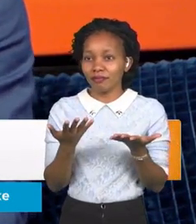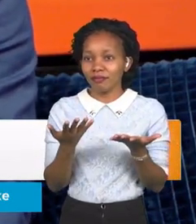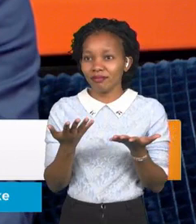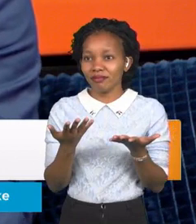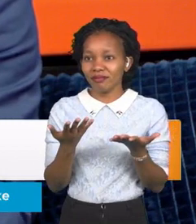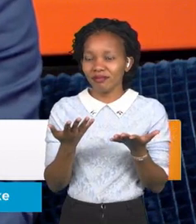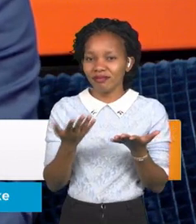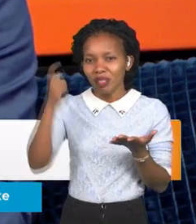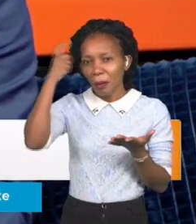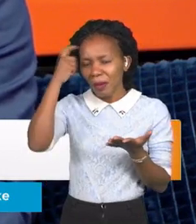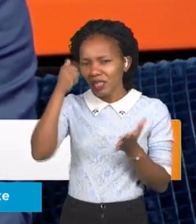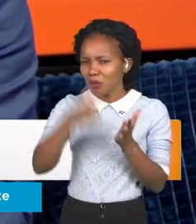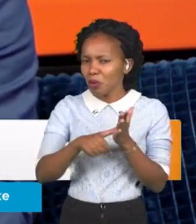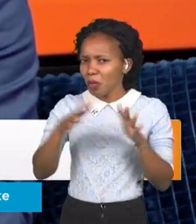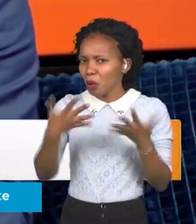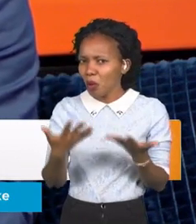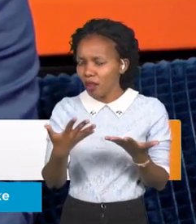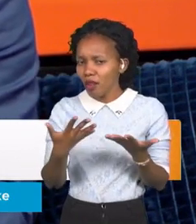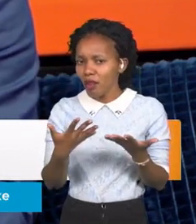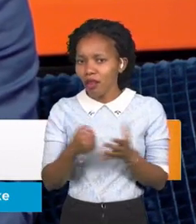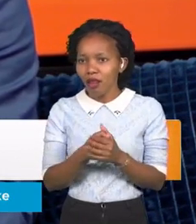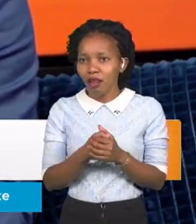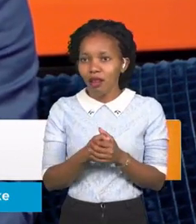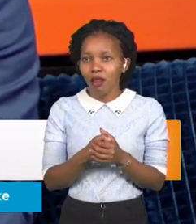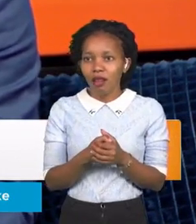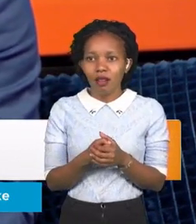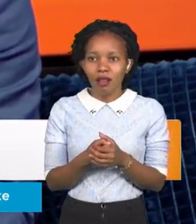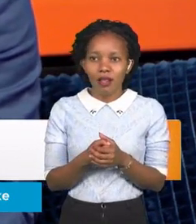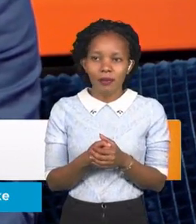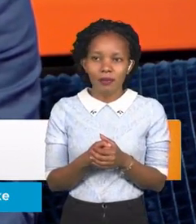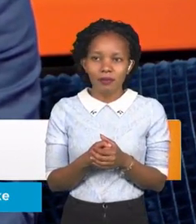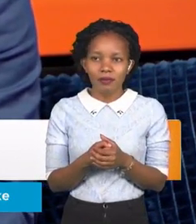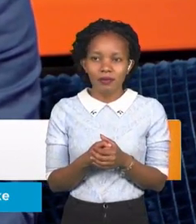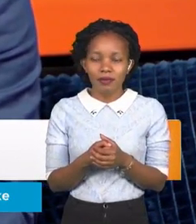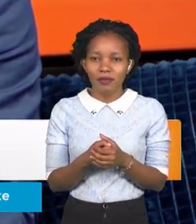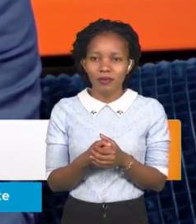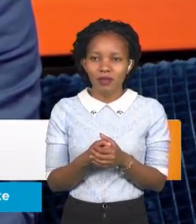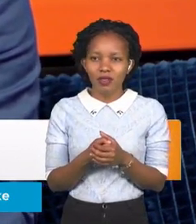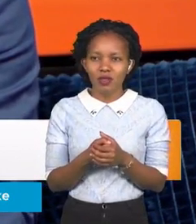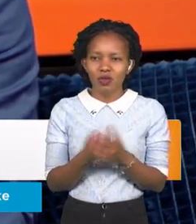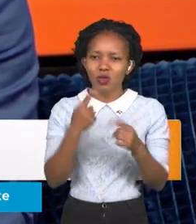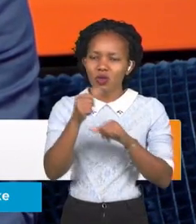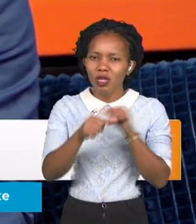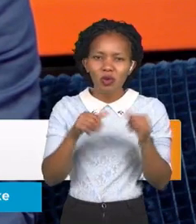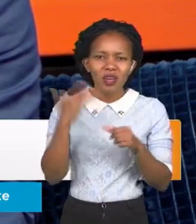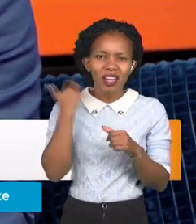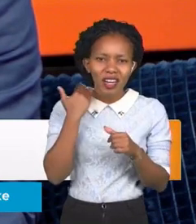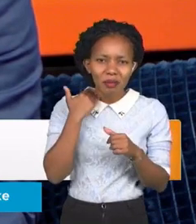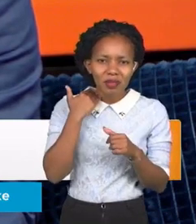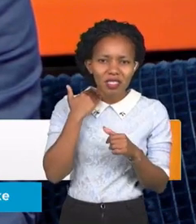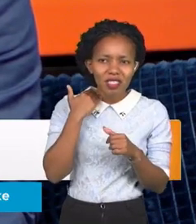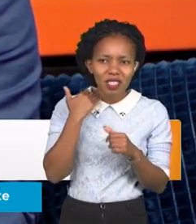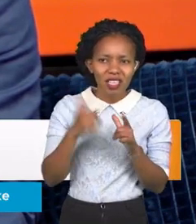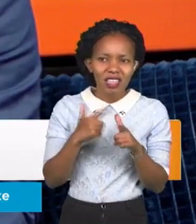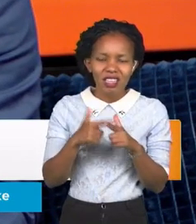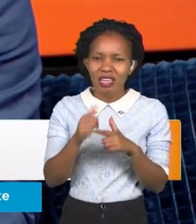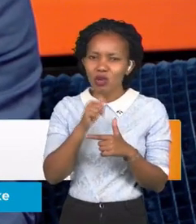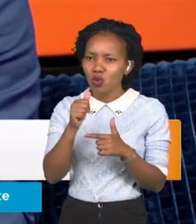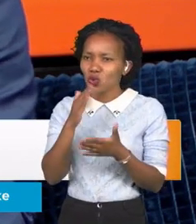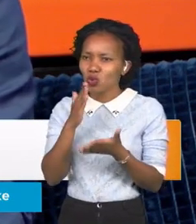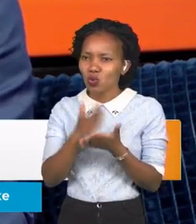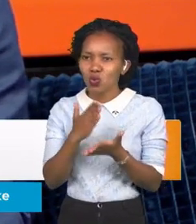of mind-boggling also. Yes. Because it's really, as much as we're talking about crimes of passion, yes, it's not